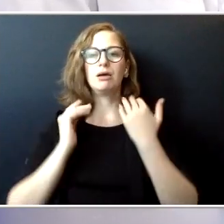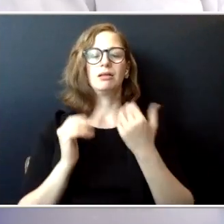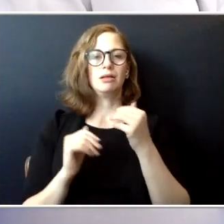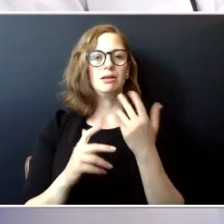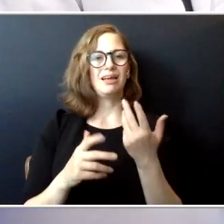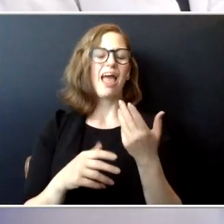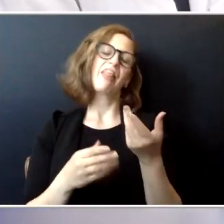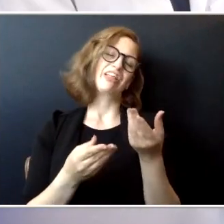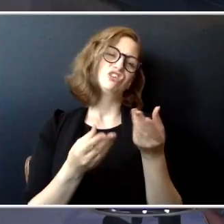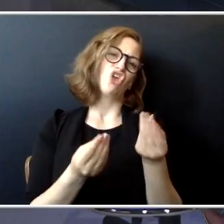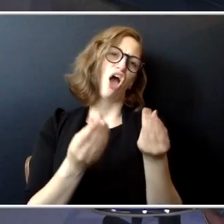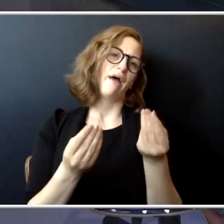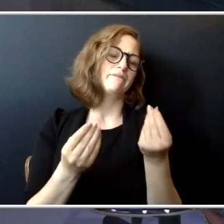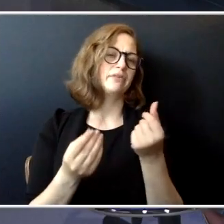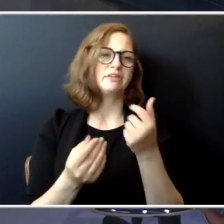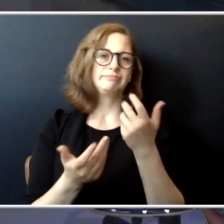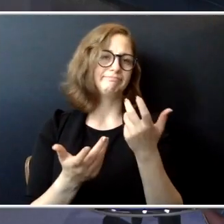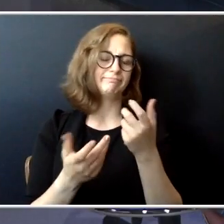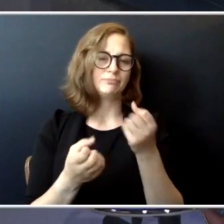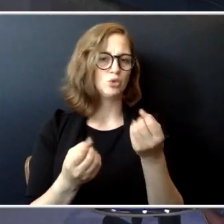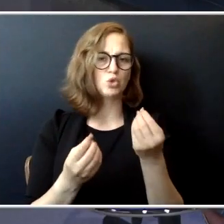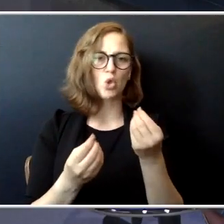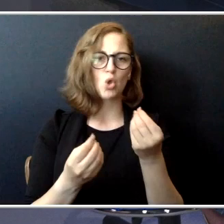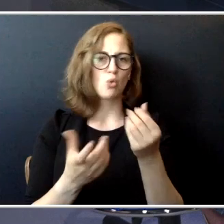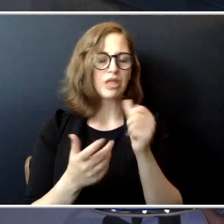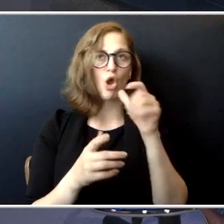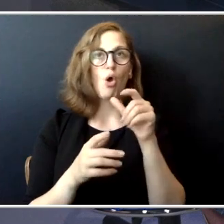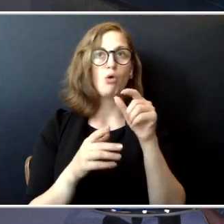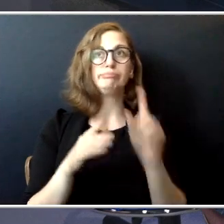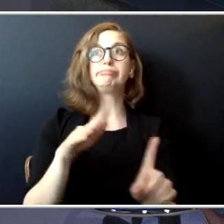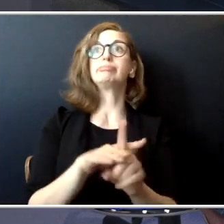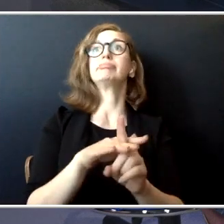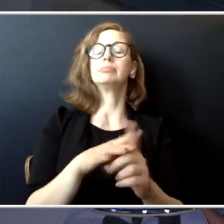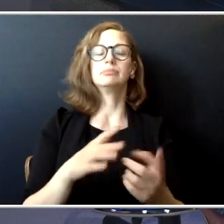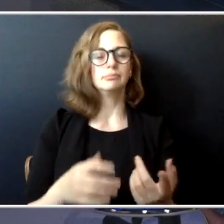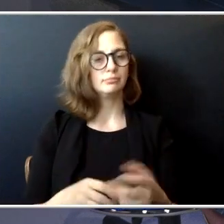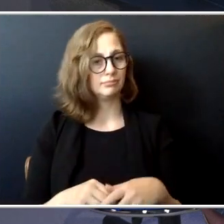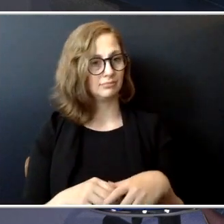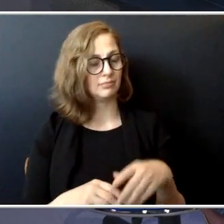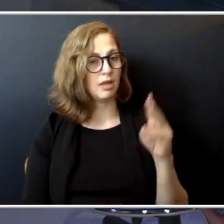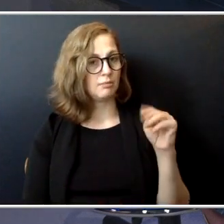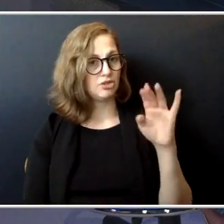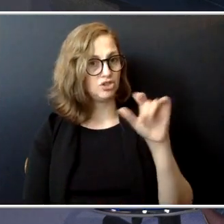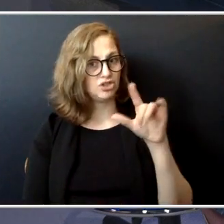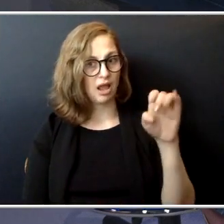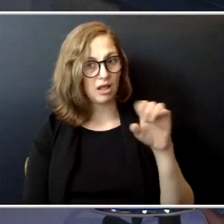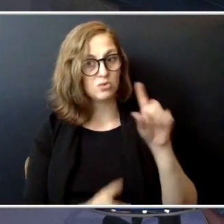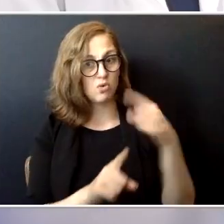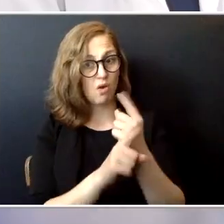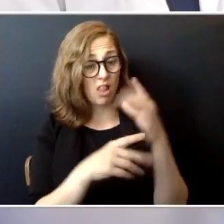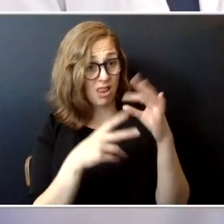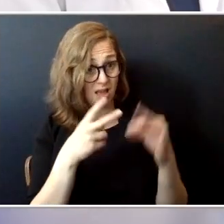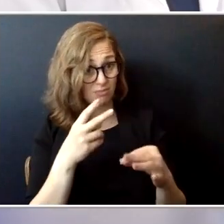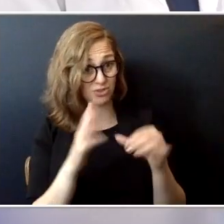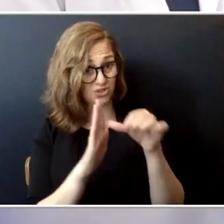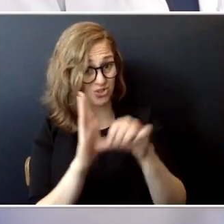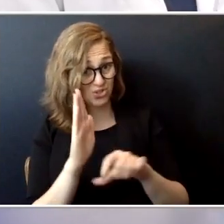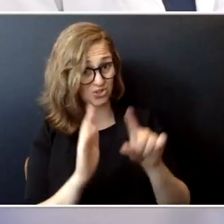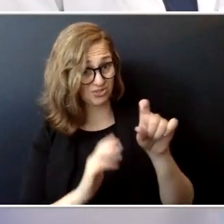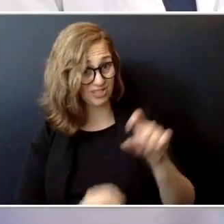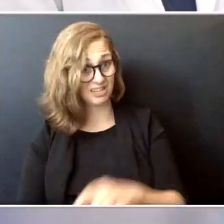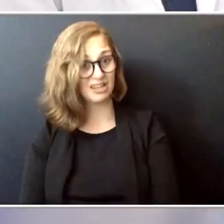when you feel the neck at all. Was surgery the only option for Michelle? We debated about that a lot. Surgery is really the